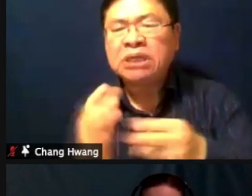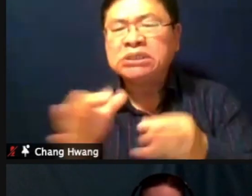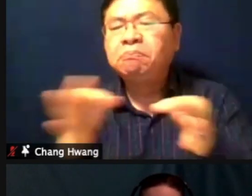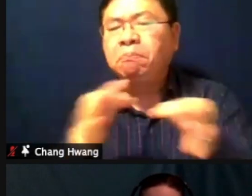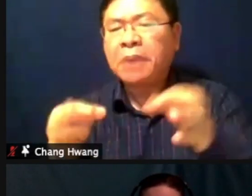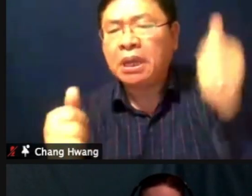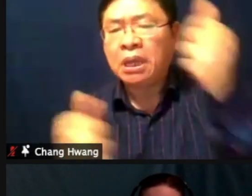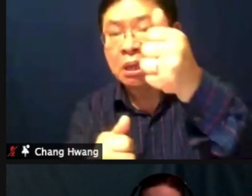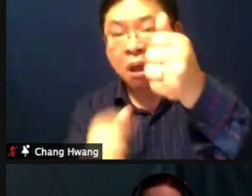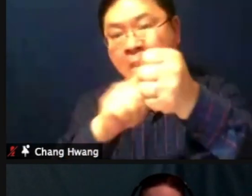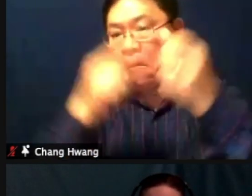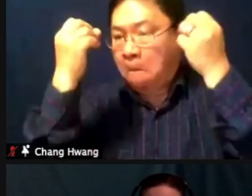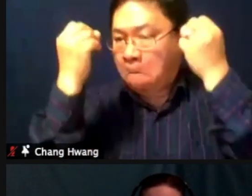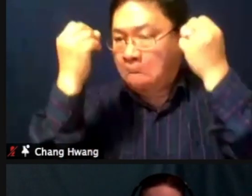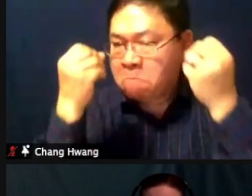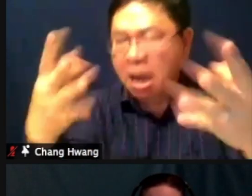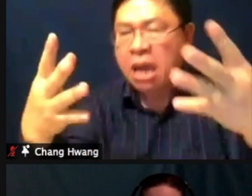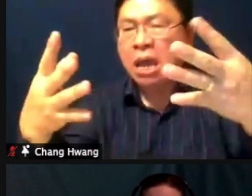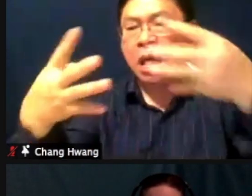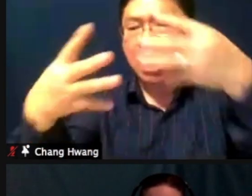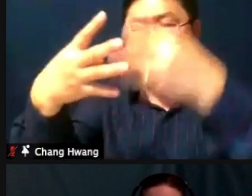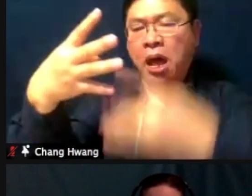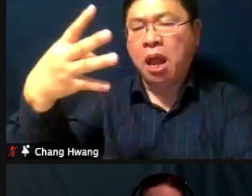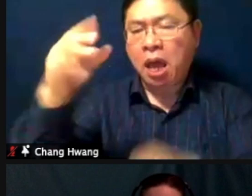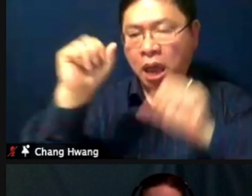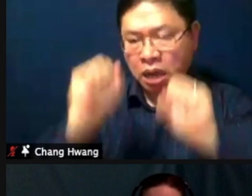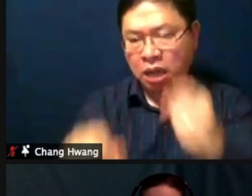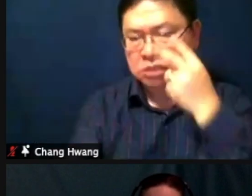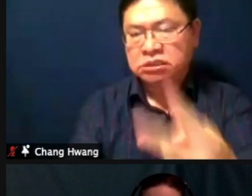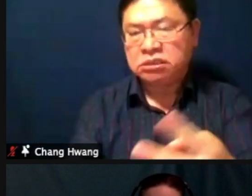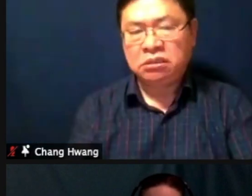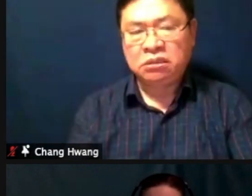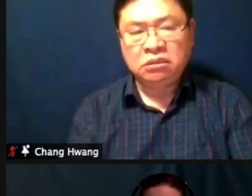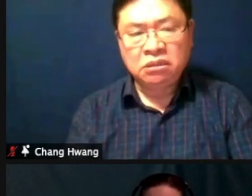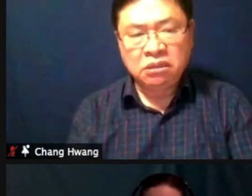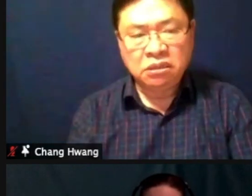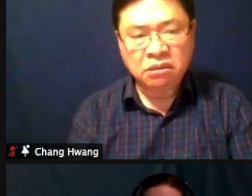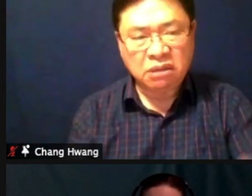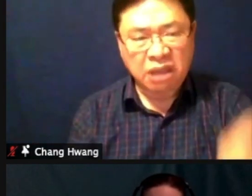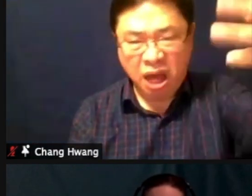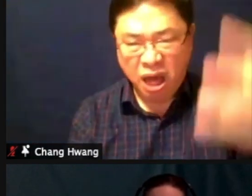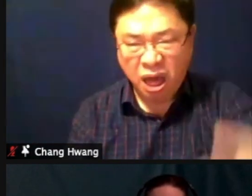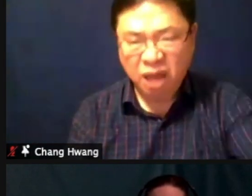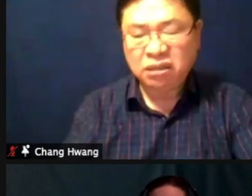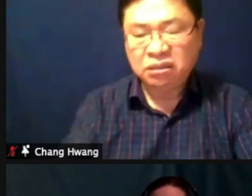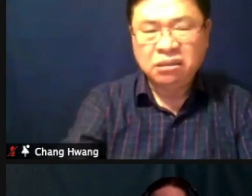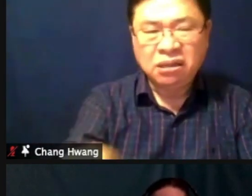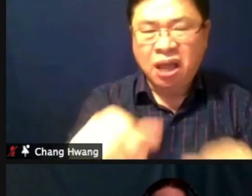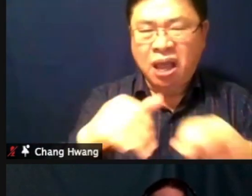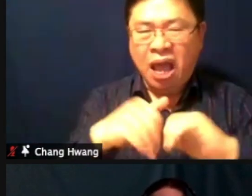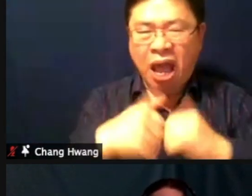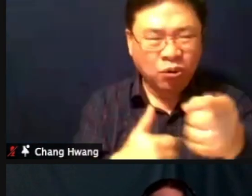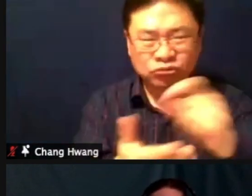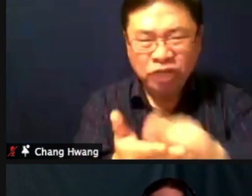language. And I'd like to be able to place it in a way that raises up the sign language versus the written language. And you can see that